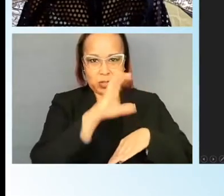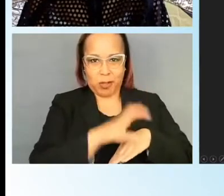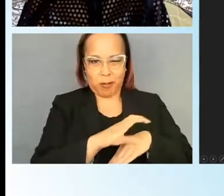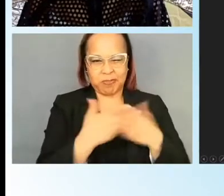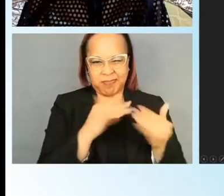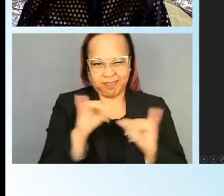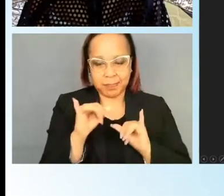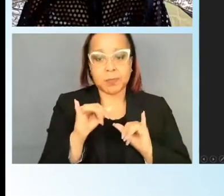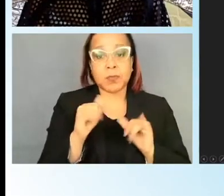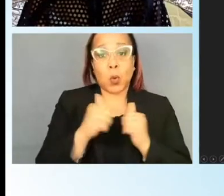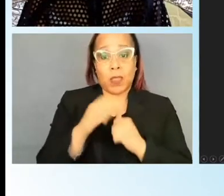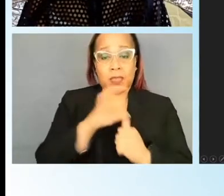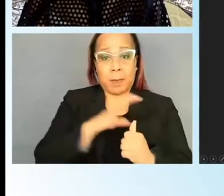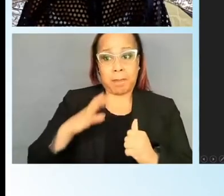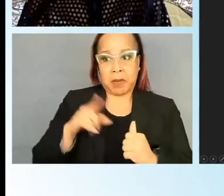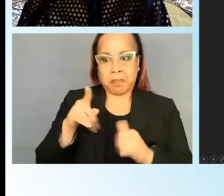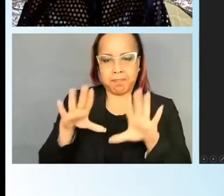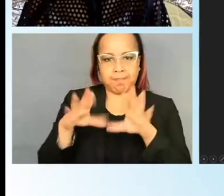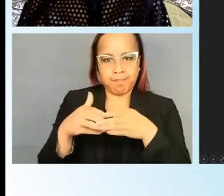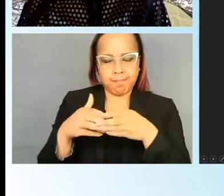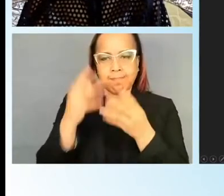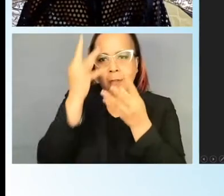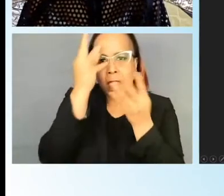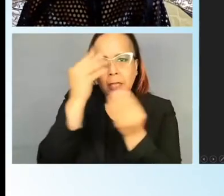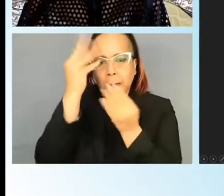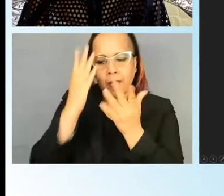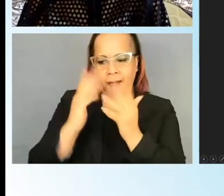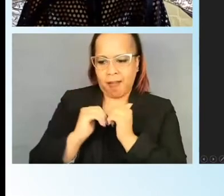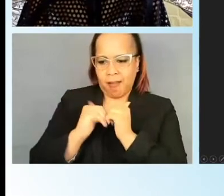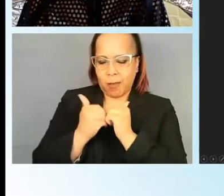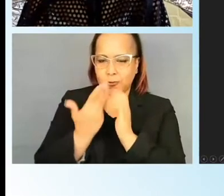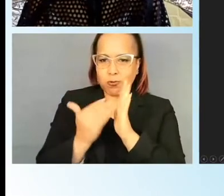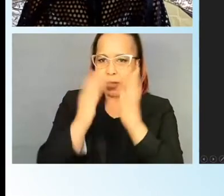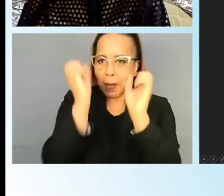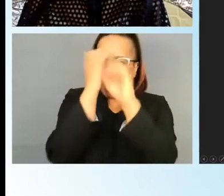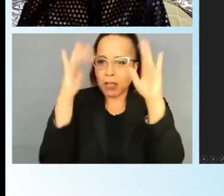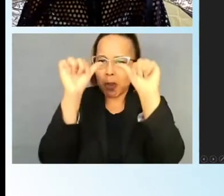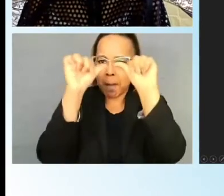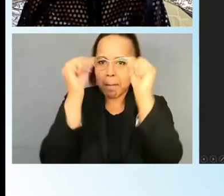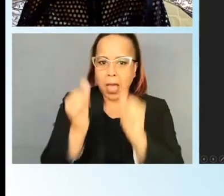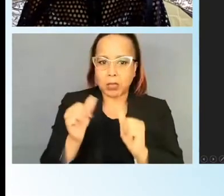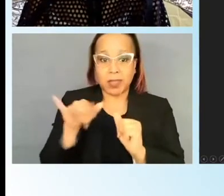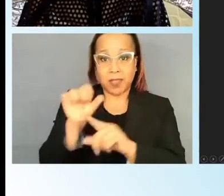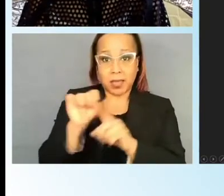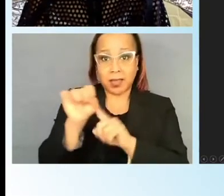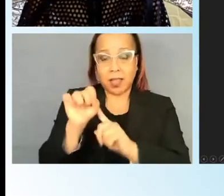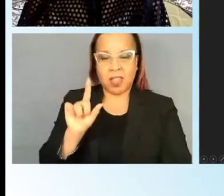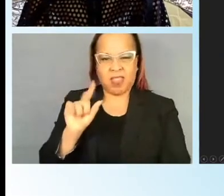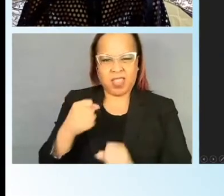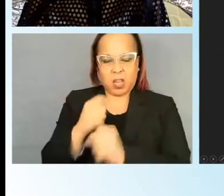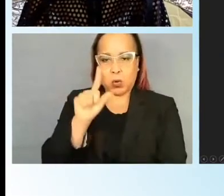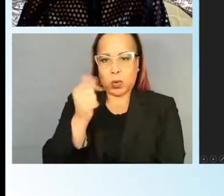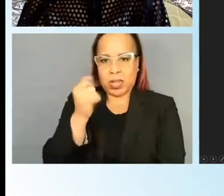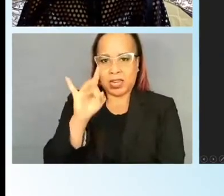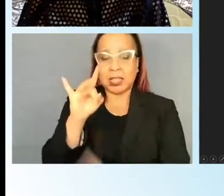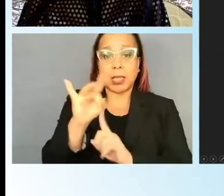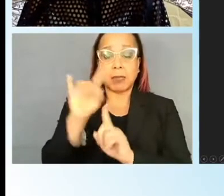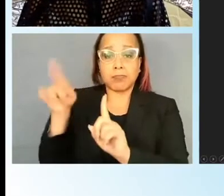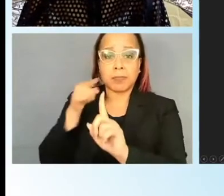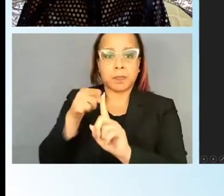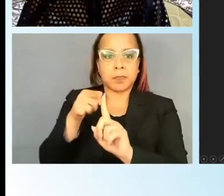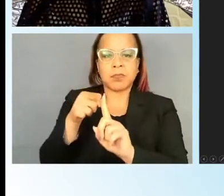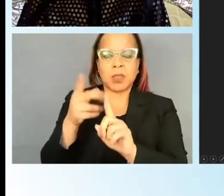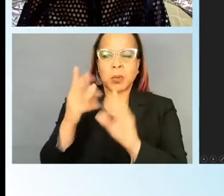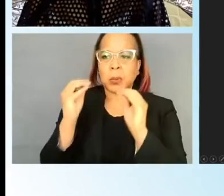with a committee that got together to think about how to reimagine monuments. In that case, in 2018, it was about the absence of